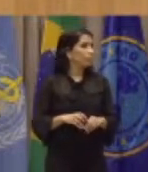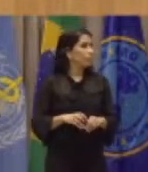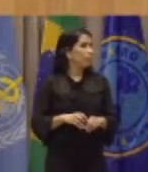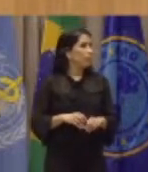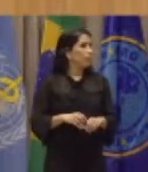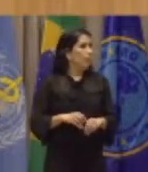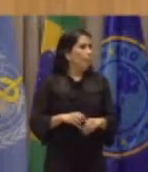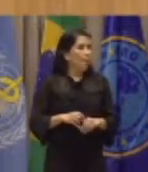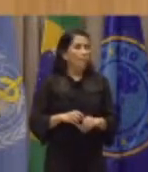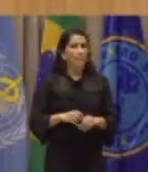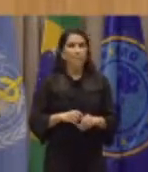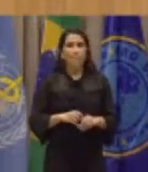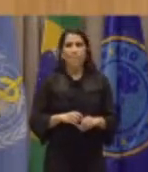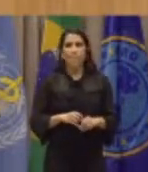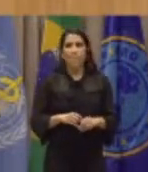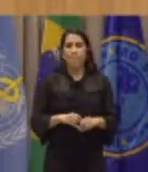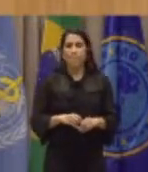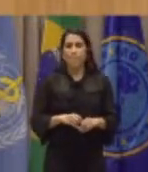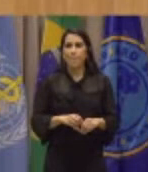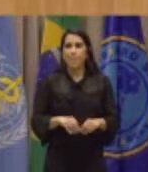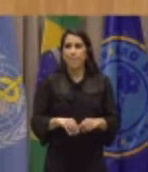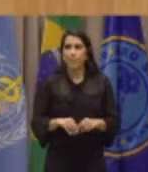Do you have it, Vanessa?